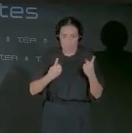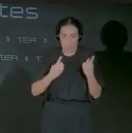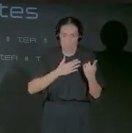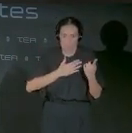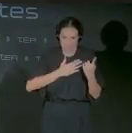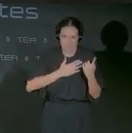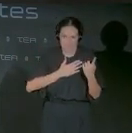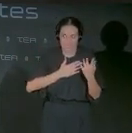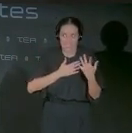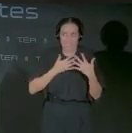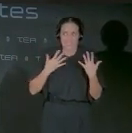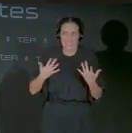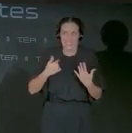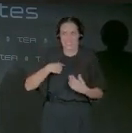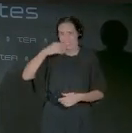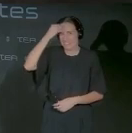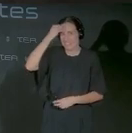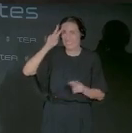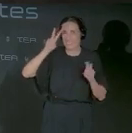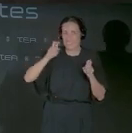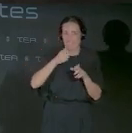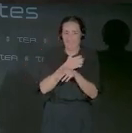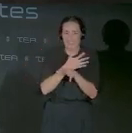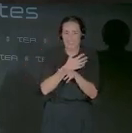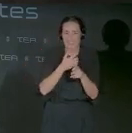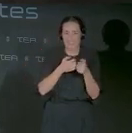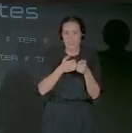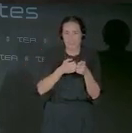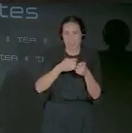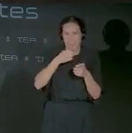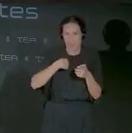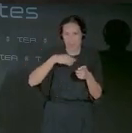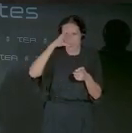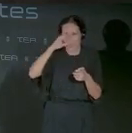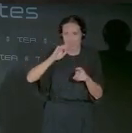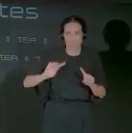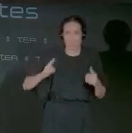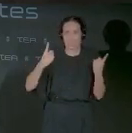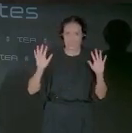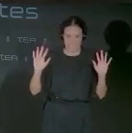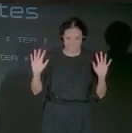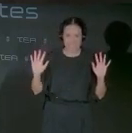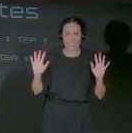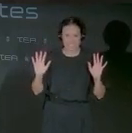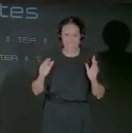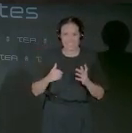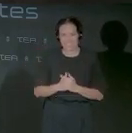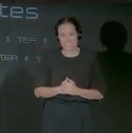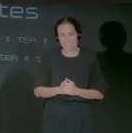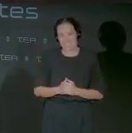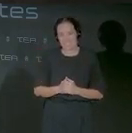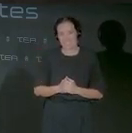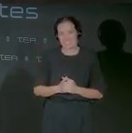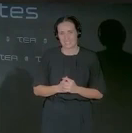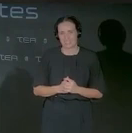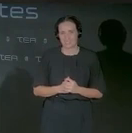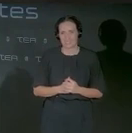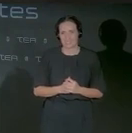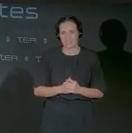because I've worked on them ever since. As you can tell by my disheveled appearance, it's not a profitable